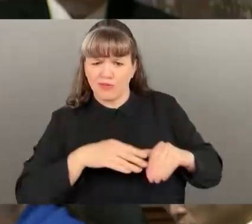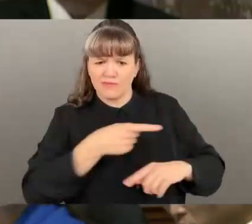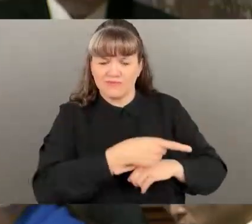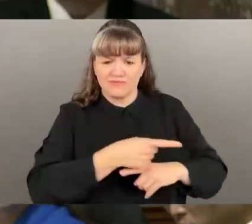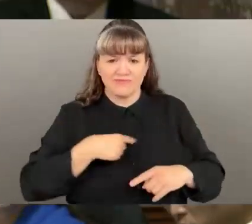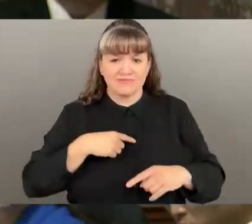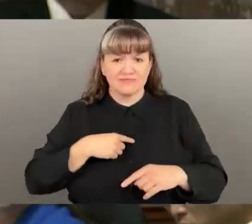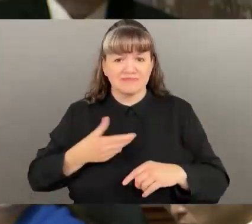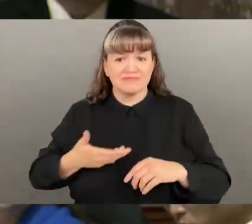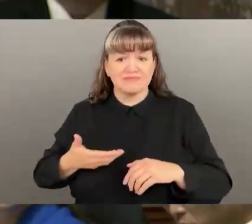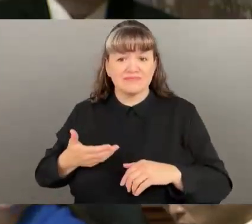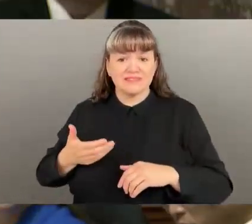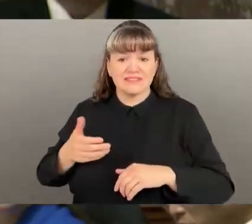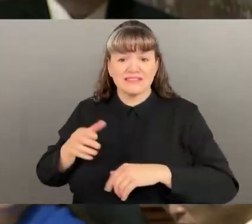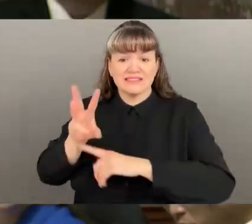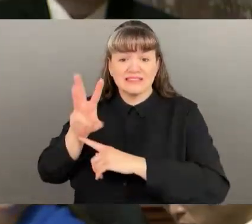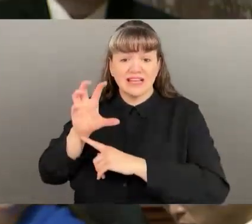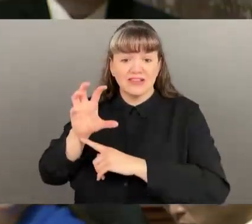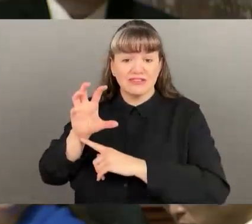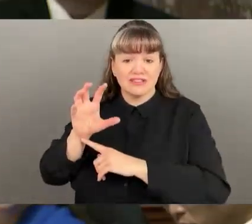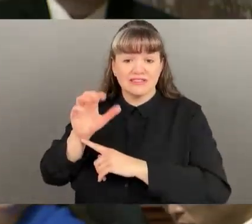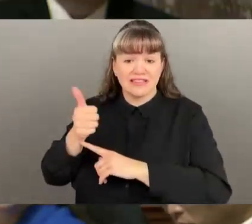$610 for a decade.